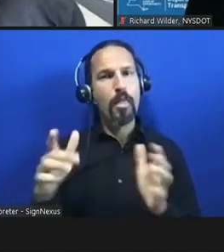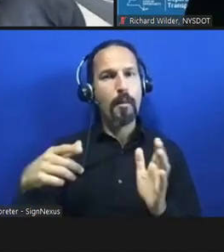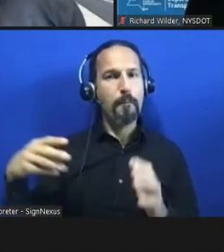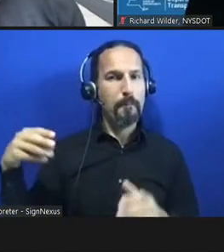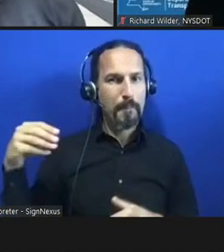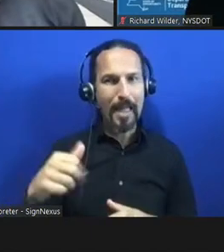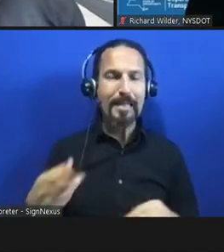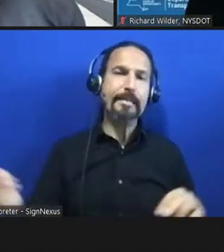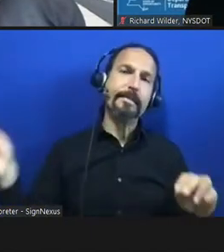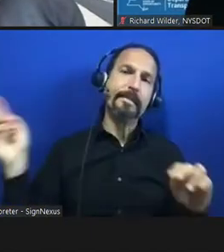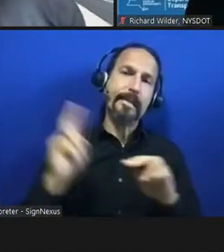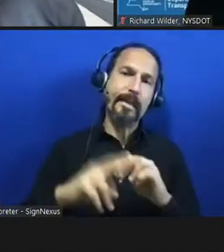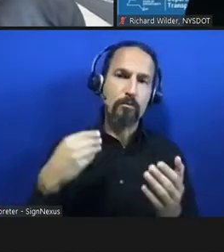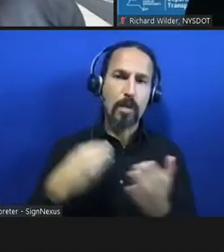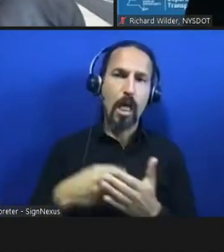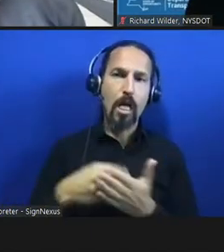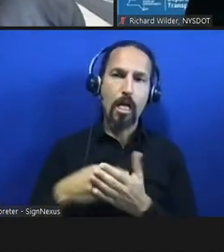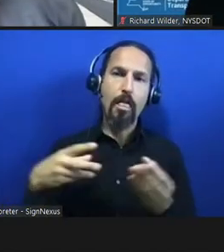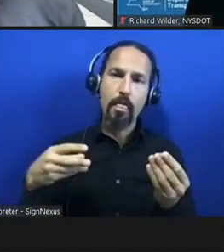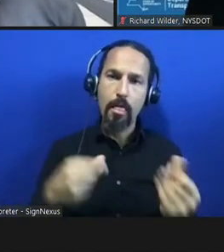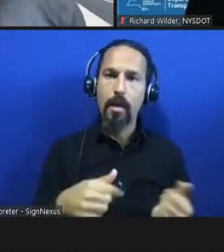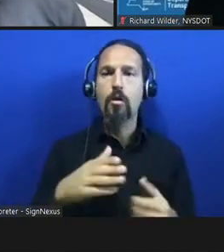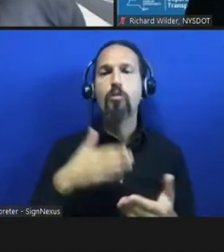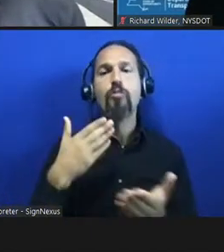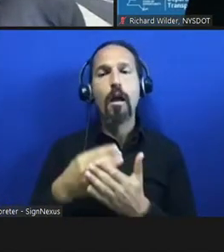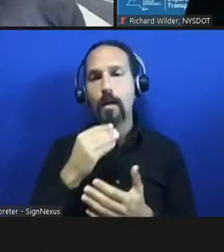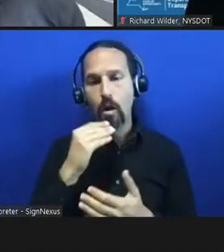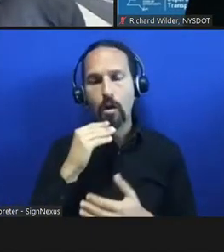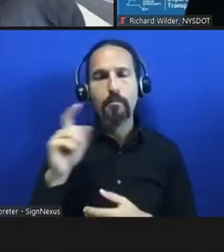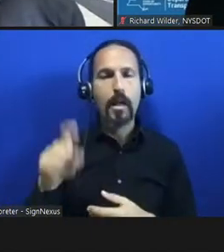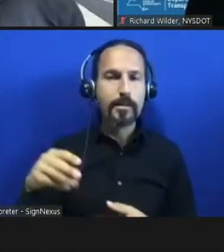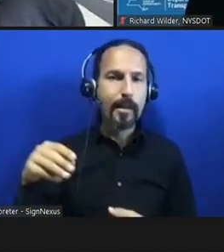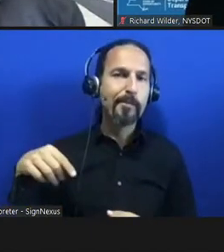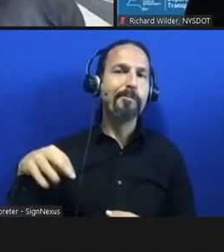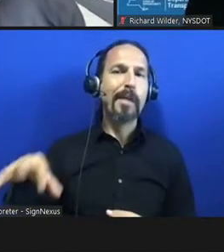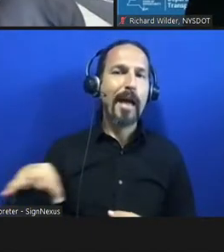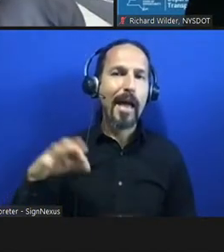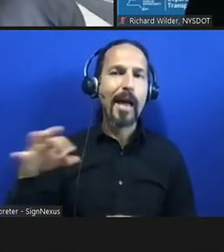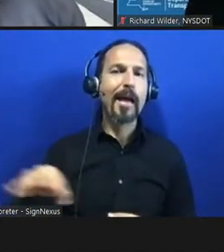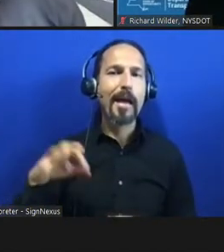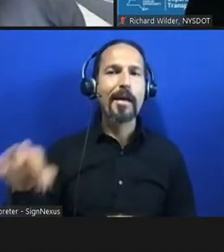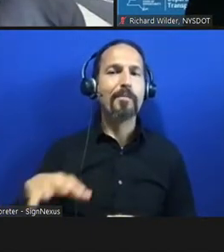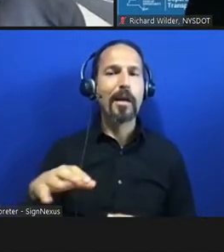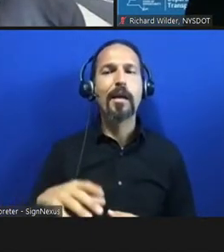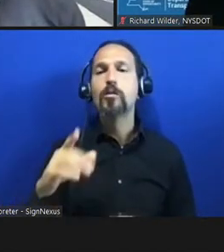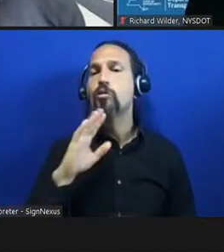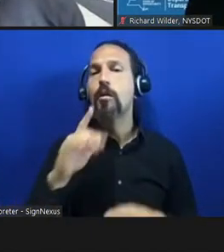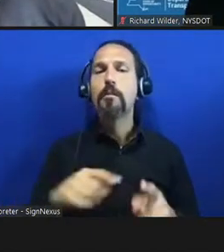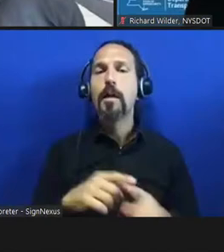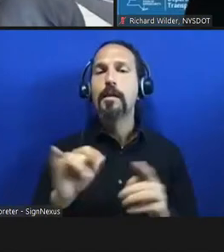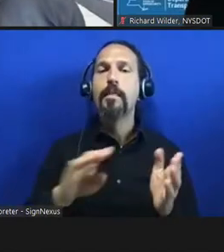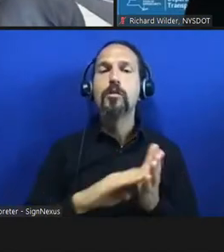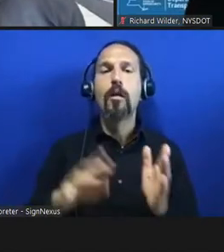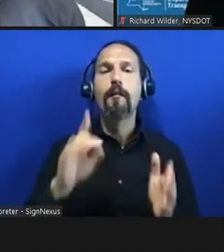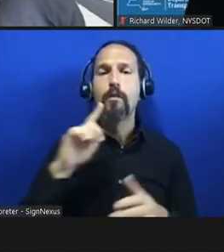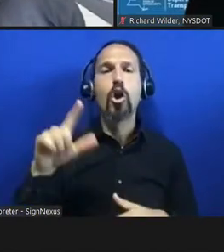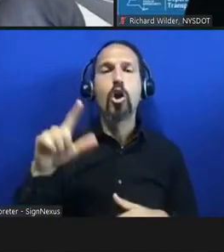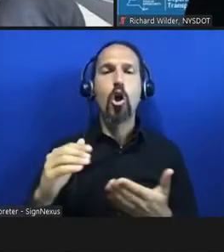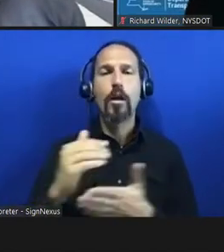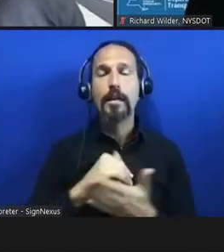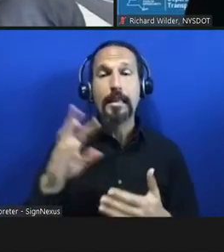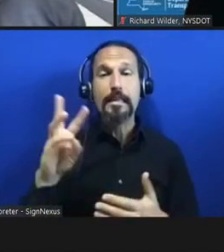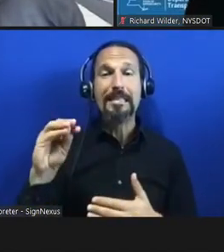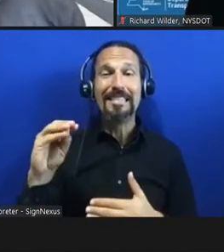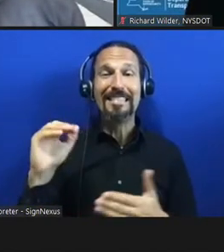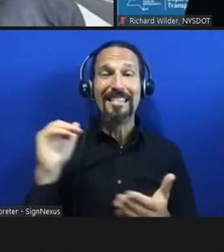pay additional money and every time we come home we have to pay now we talk about exemptions for low-income New Yorkers sixty